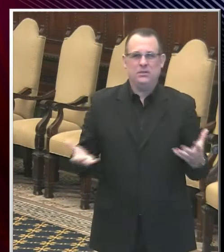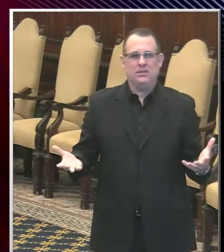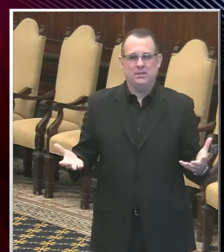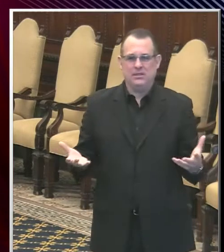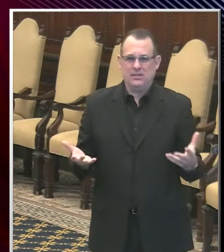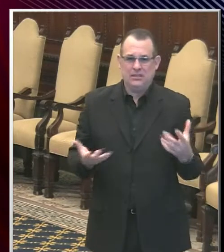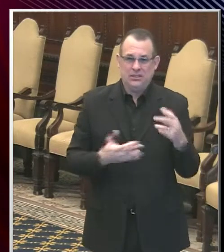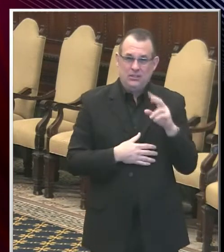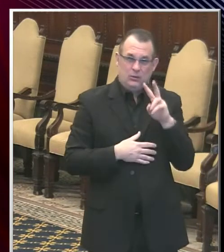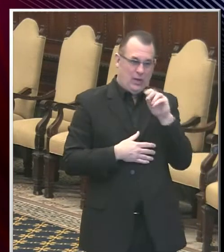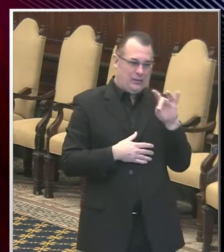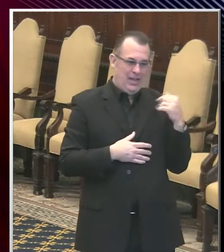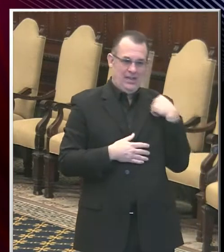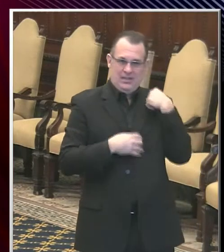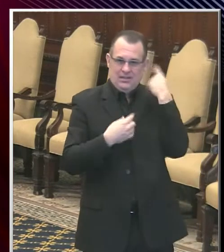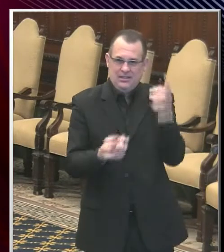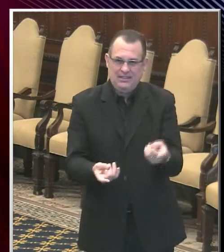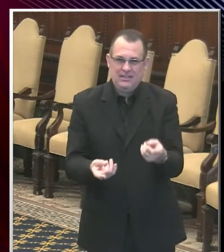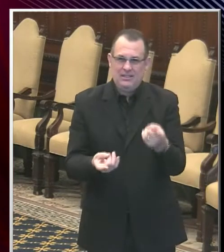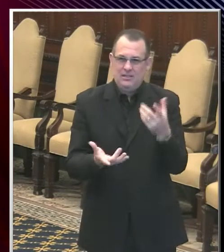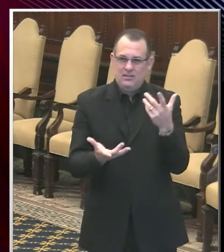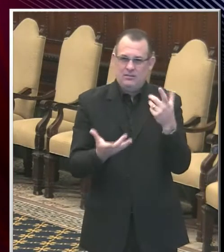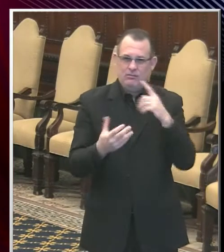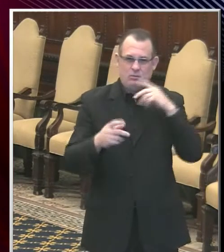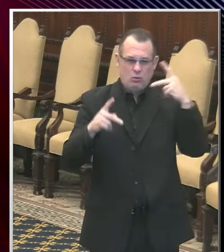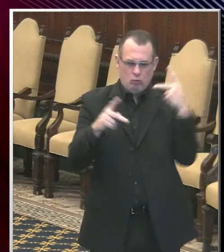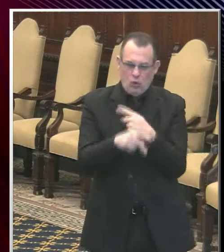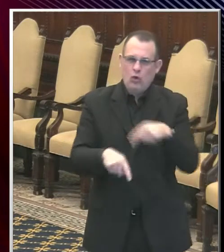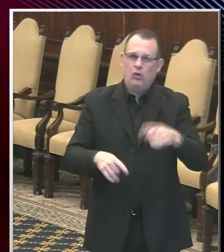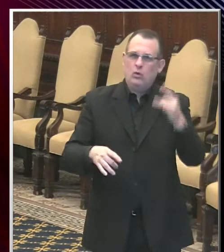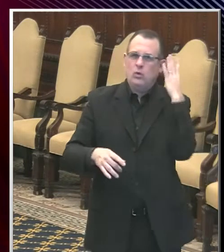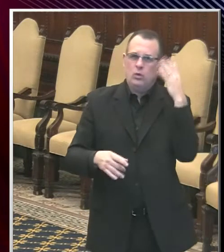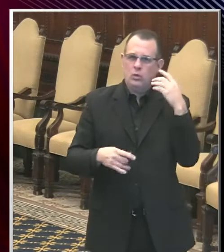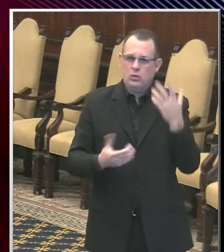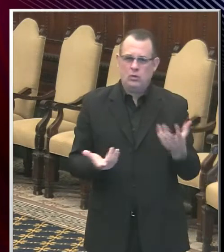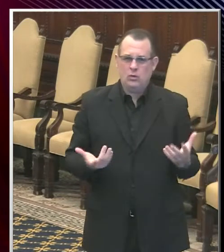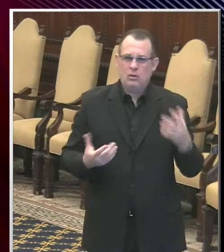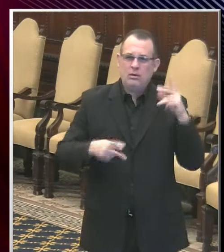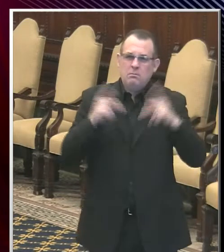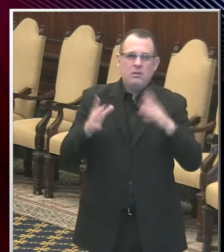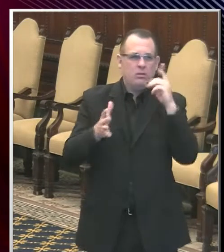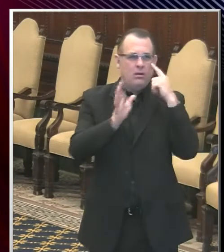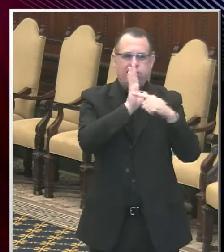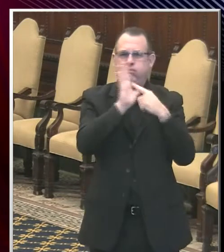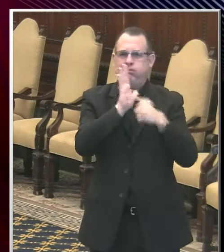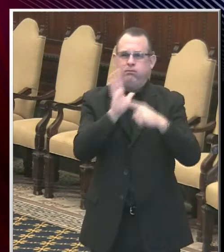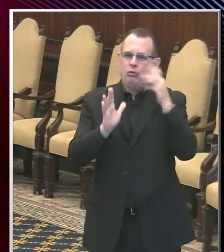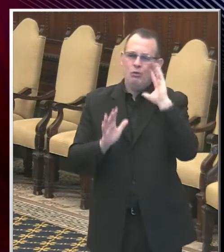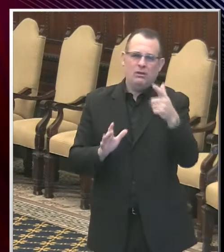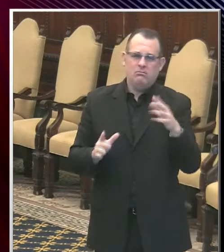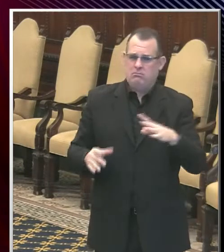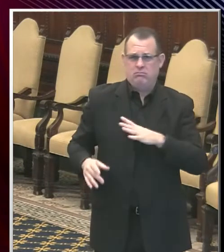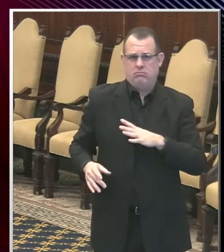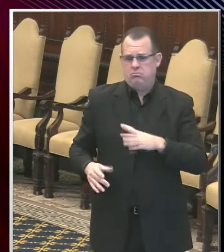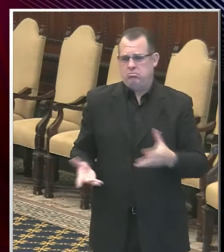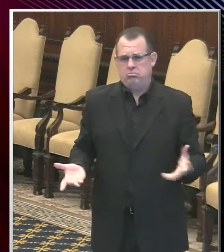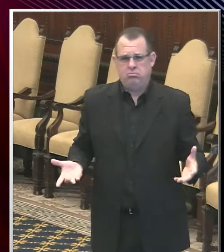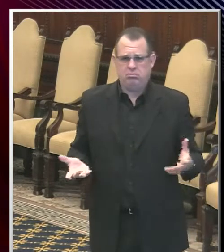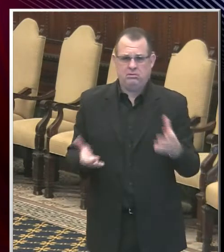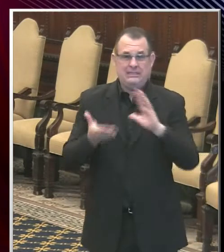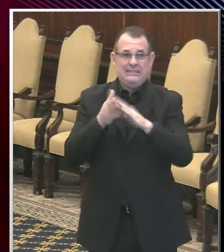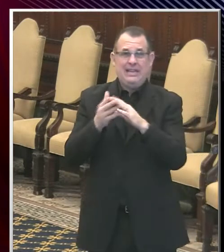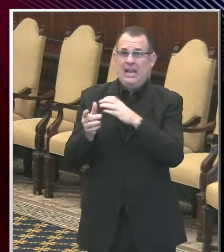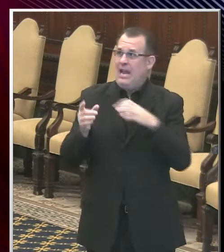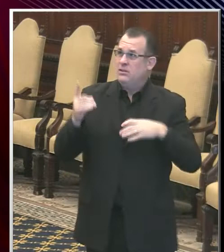9. So people will always be critical, and that's fine. They have a right to be critical. We have to deal with city council. If they have some different ideas that they want